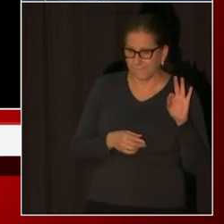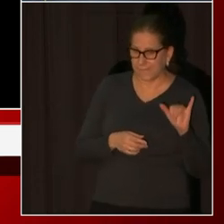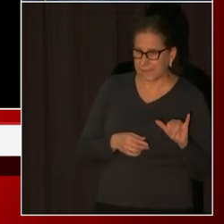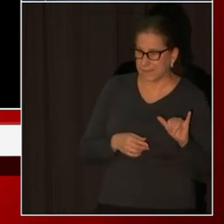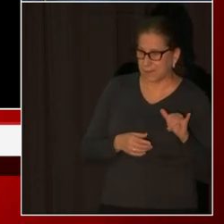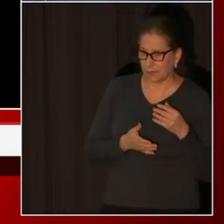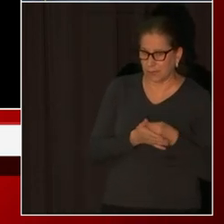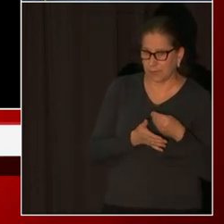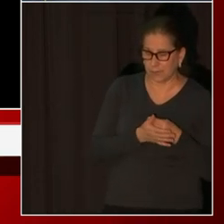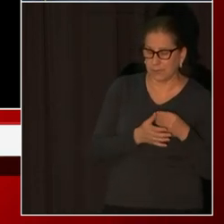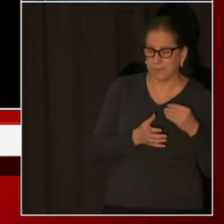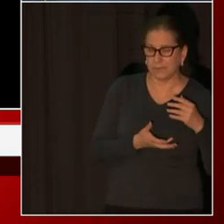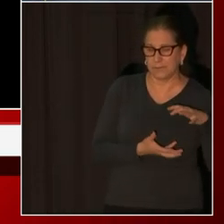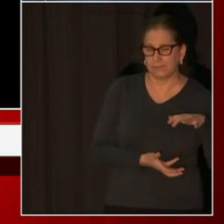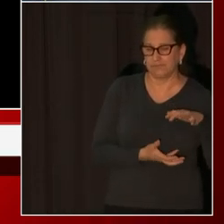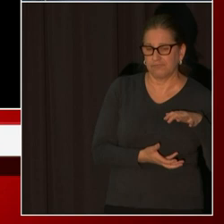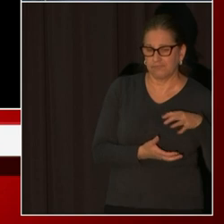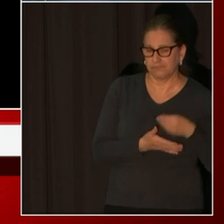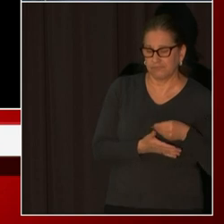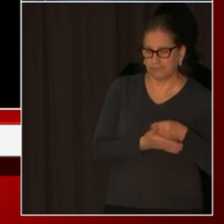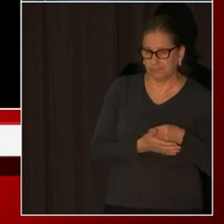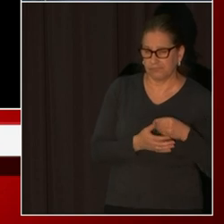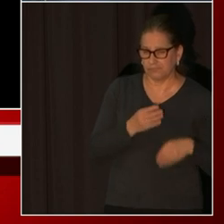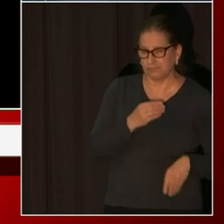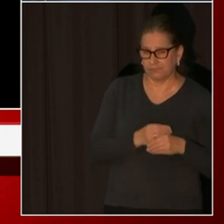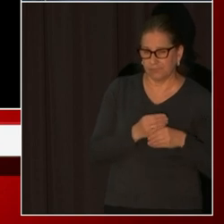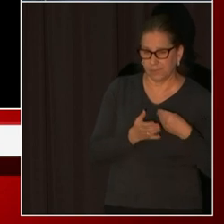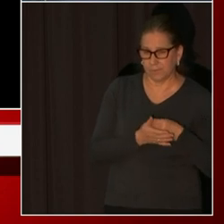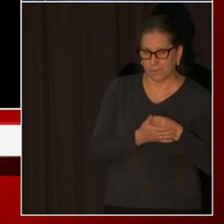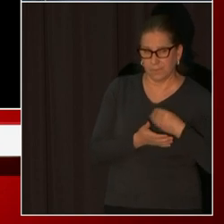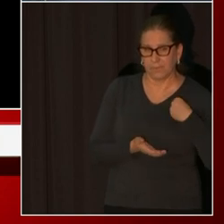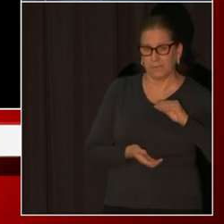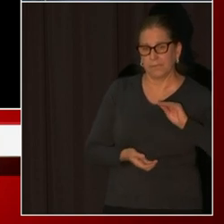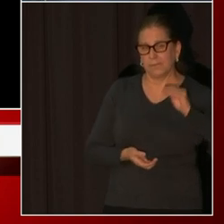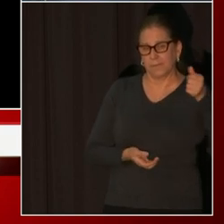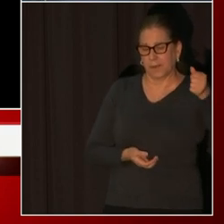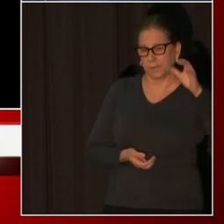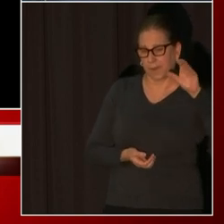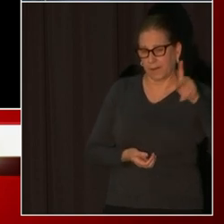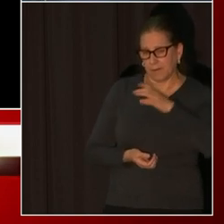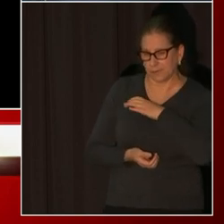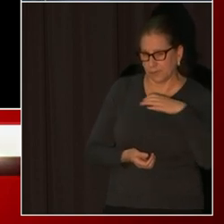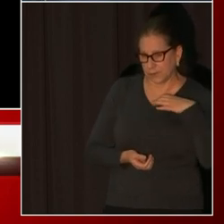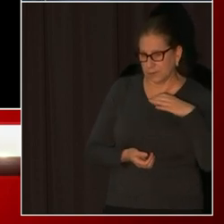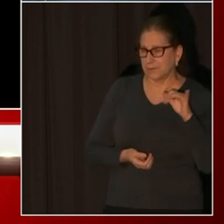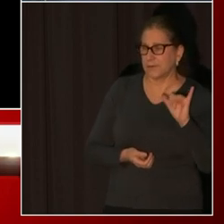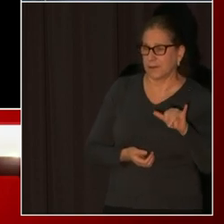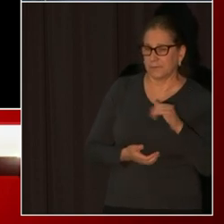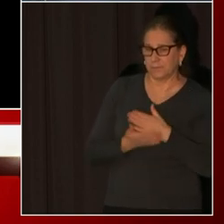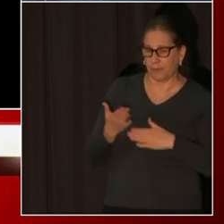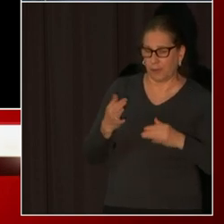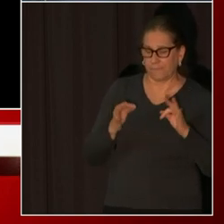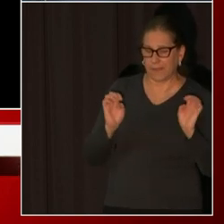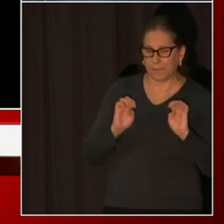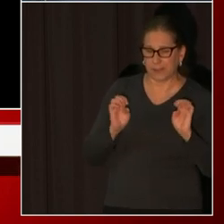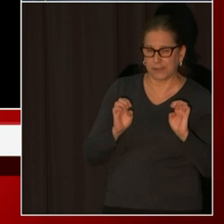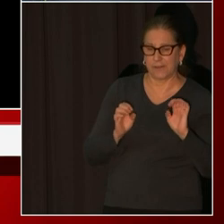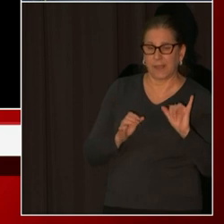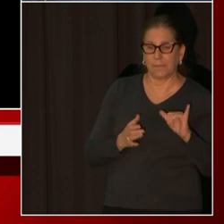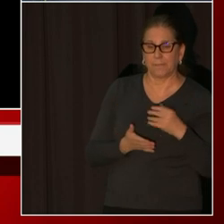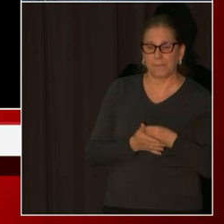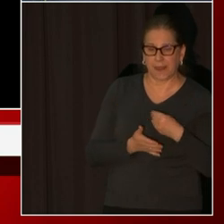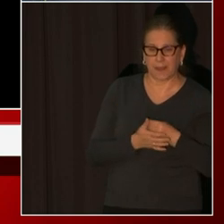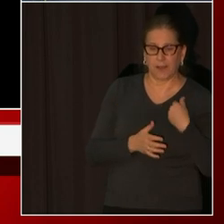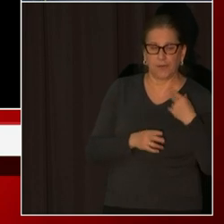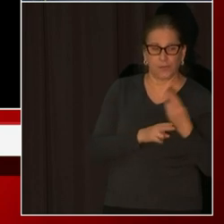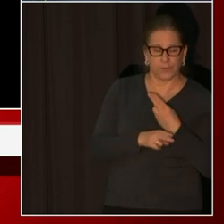we will be paying back a significant portion of that contingency reserve that we have drawn down, using both local resources as